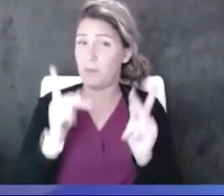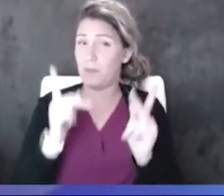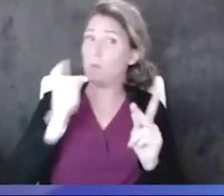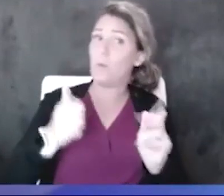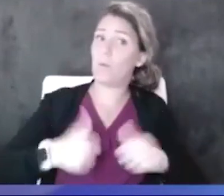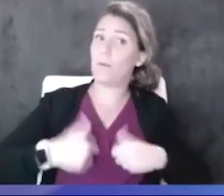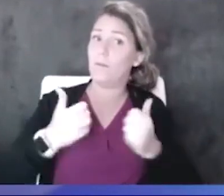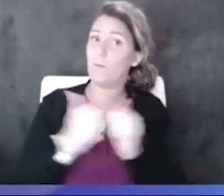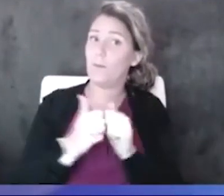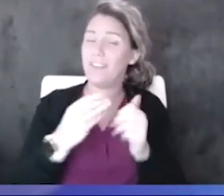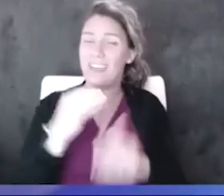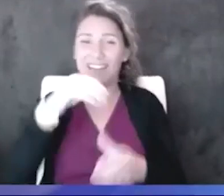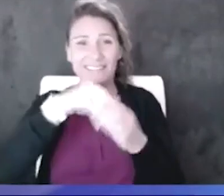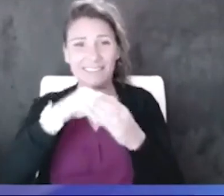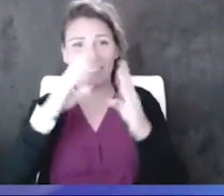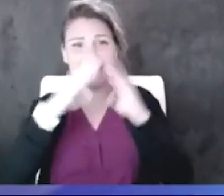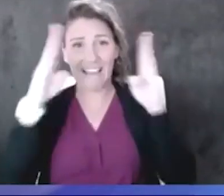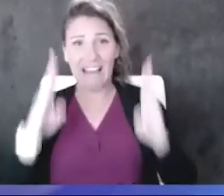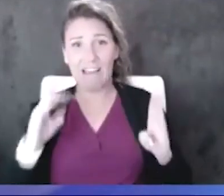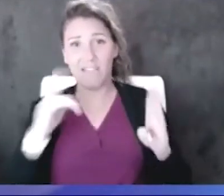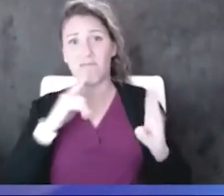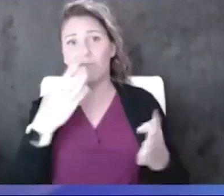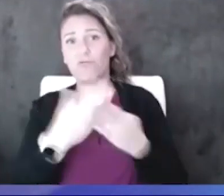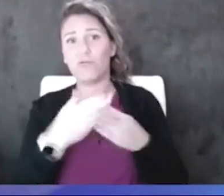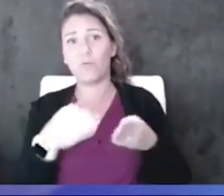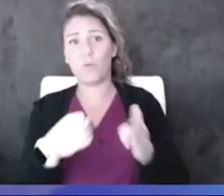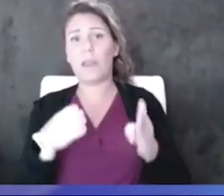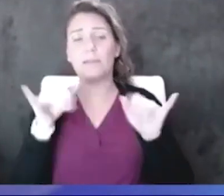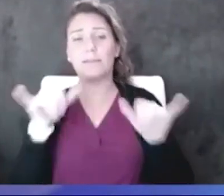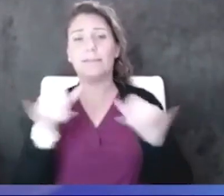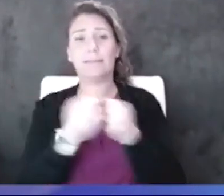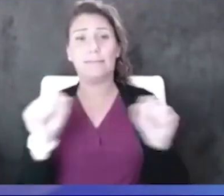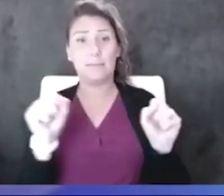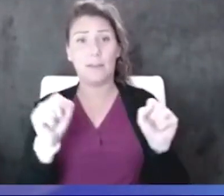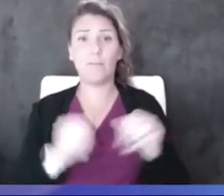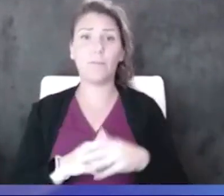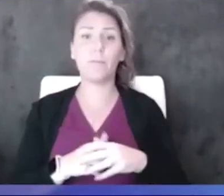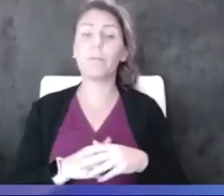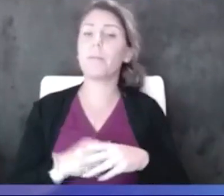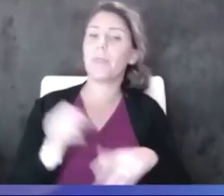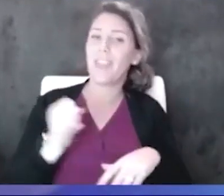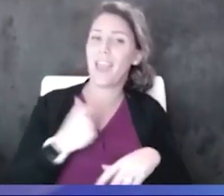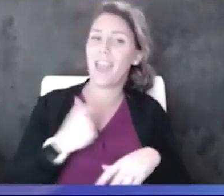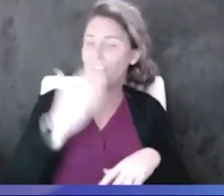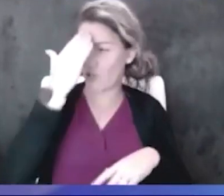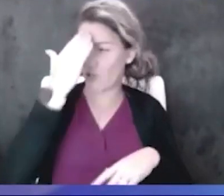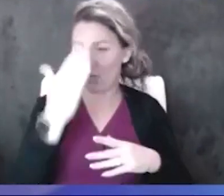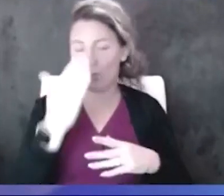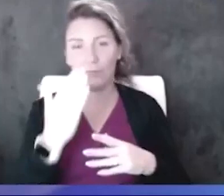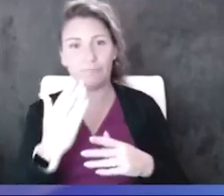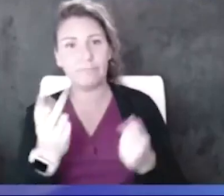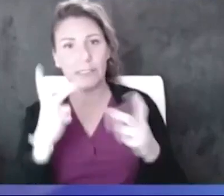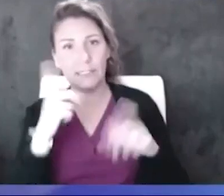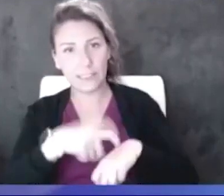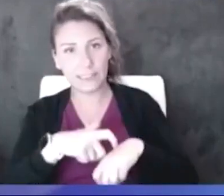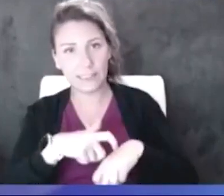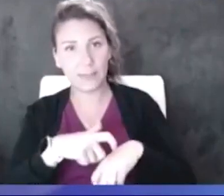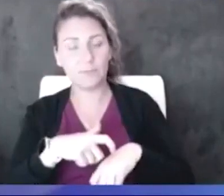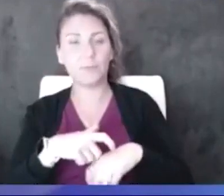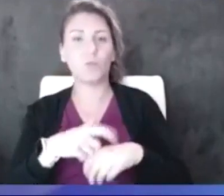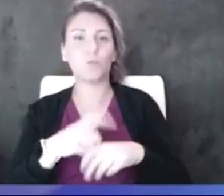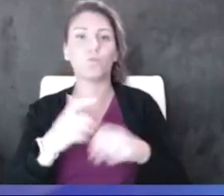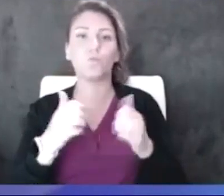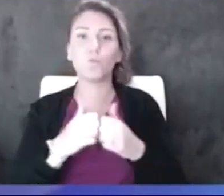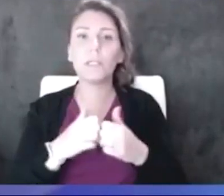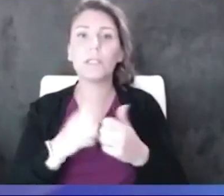our house, is there a good way to stay safe? Yeah, so, and I know this has been covered many times on the show, outdoor activities are obviously more